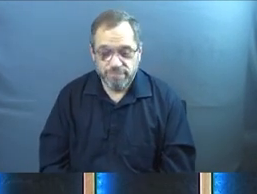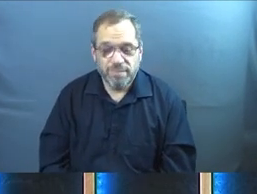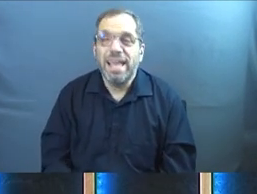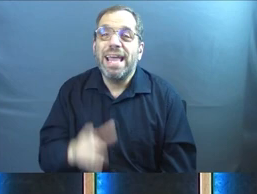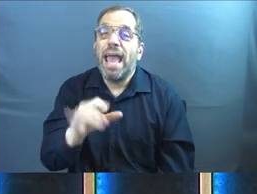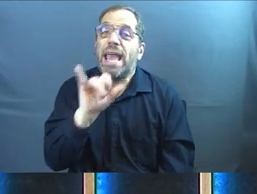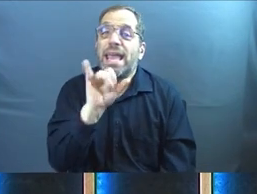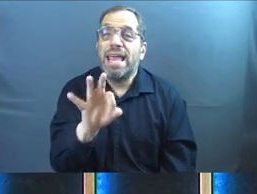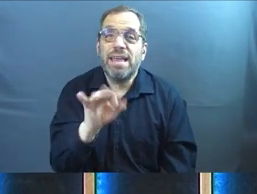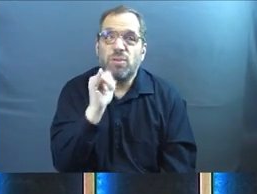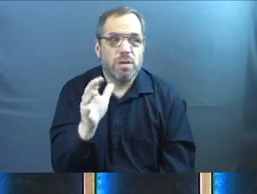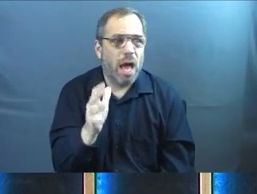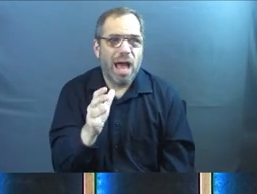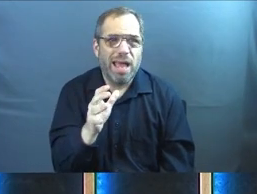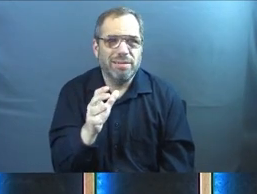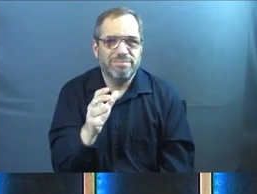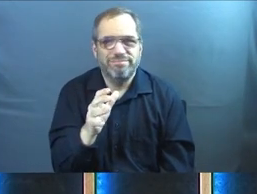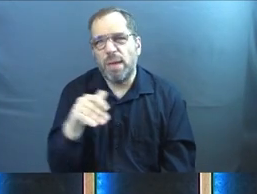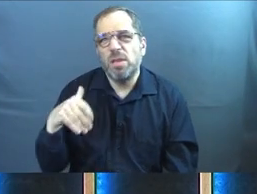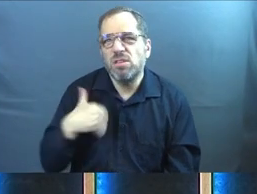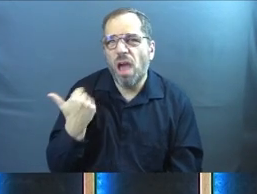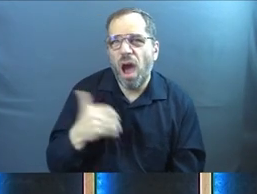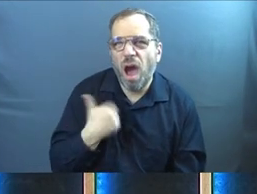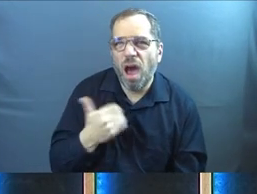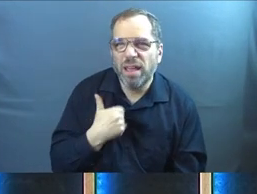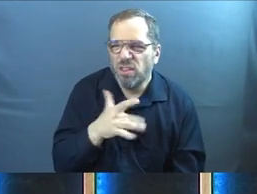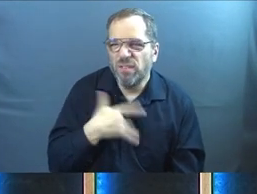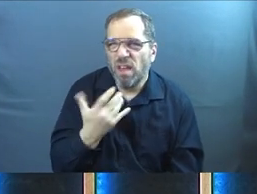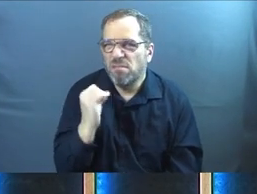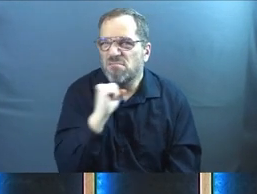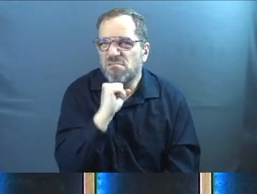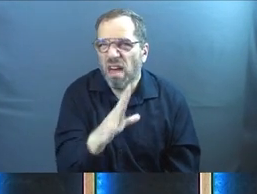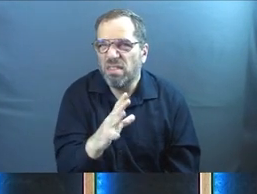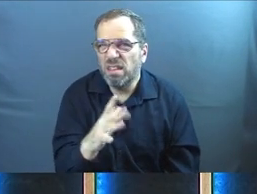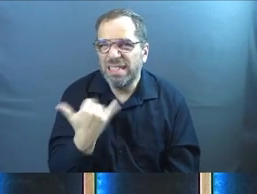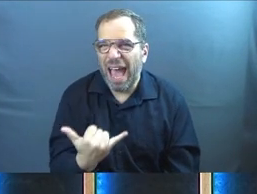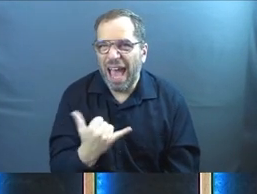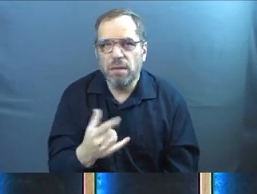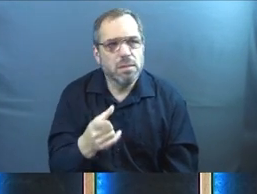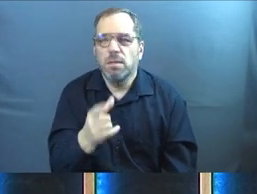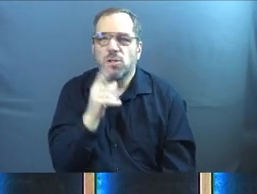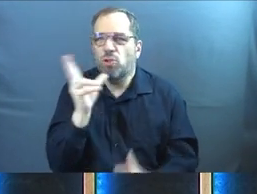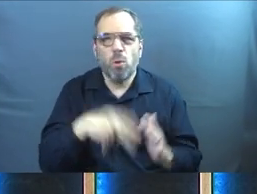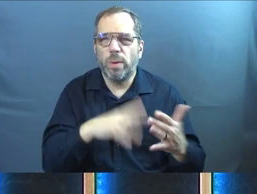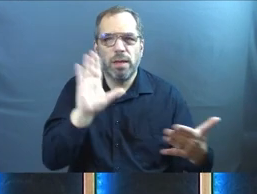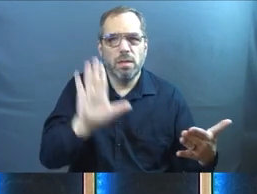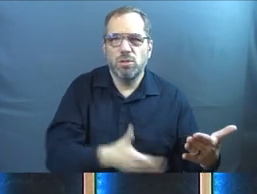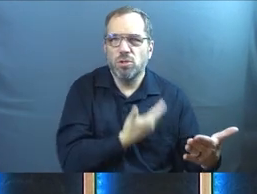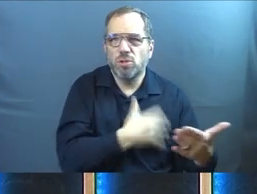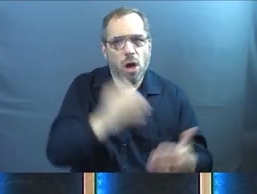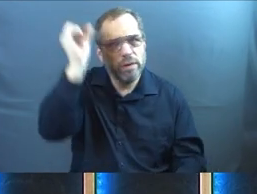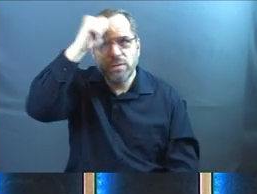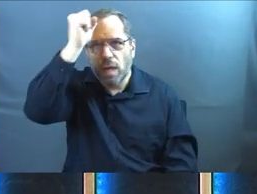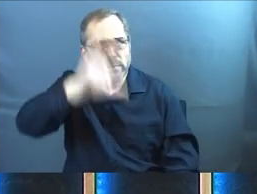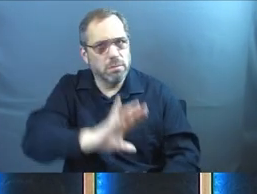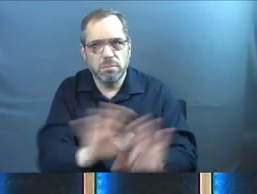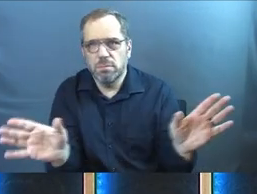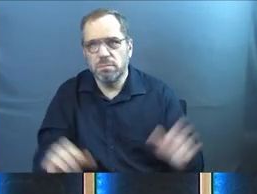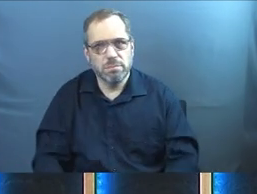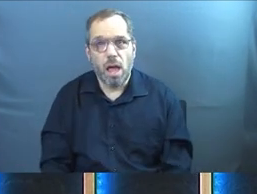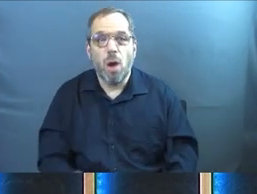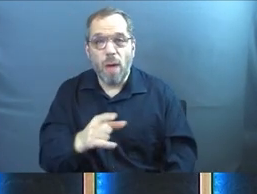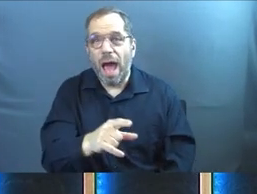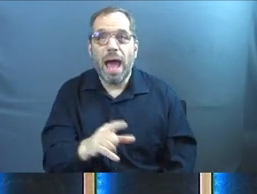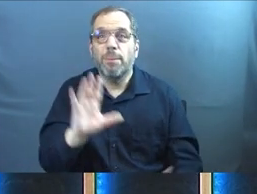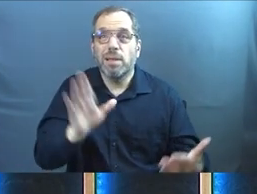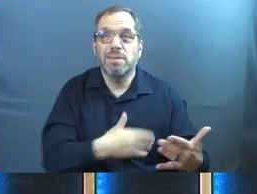He's like, if you're not so old that you don't really feel anything anymore, you shouldn't read Song of Solomon, because